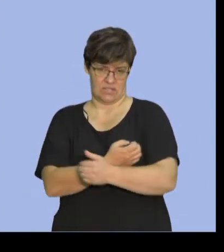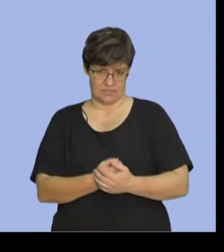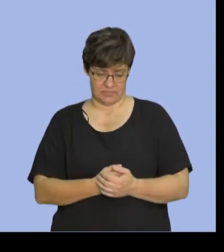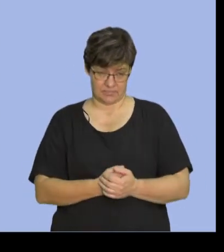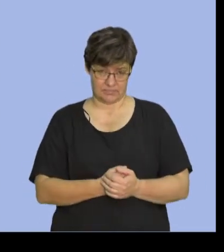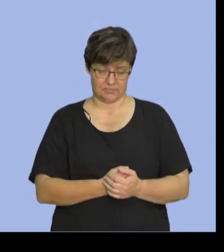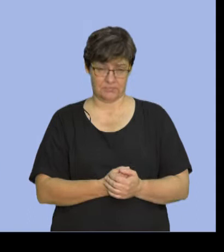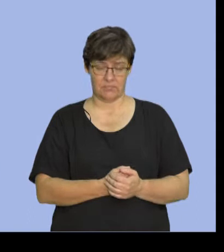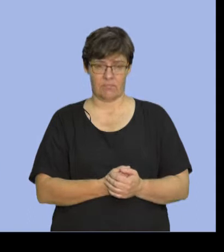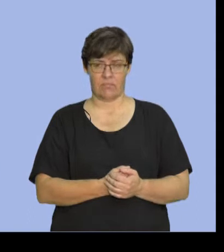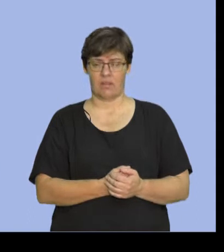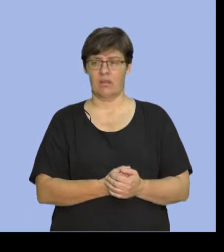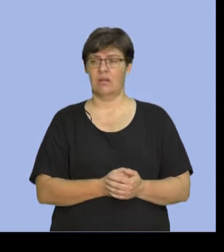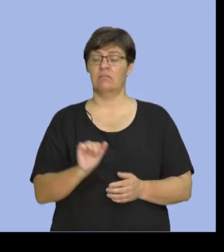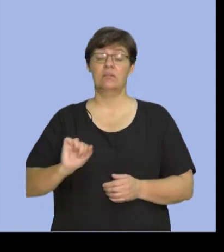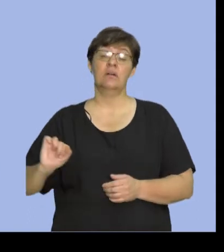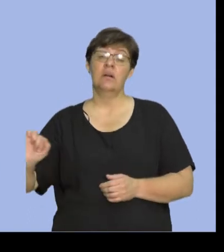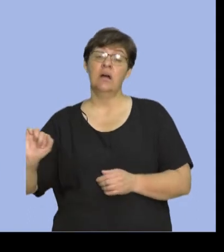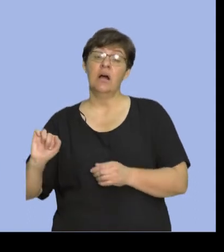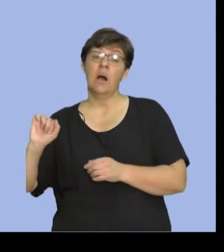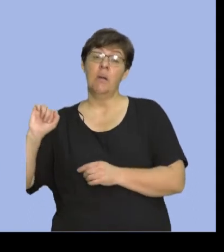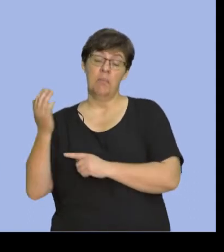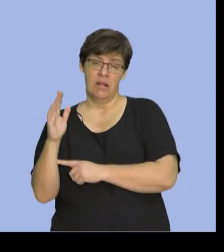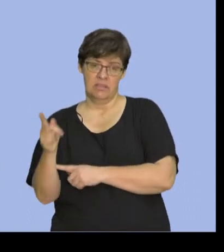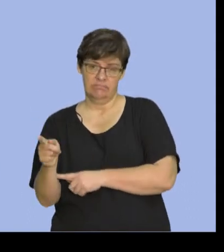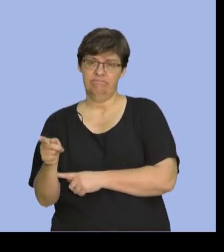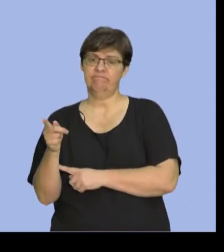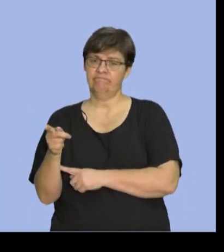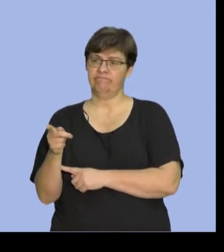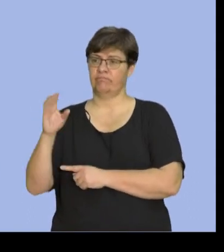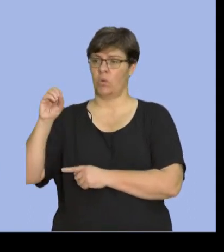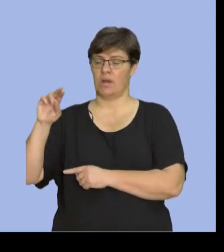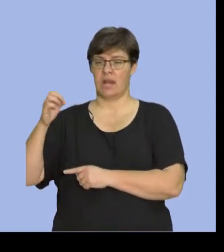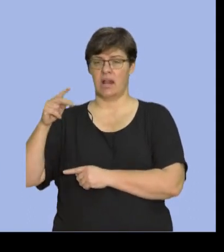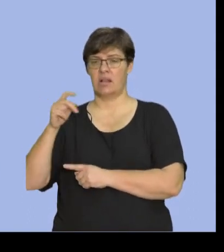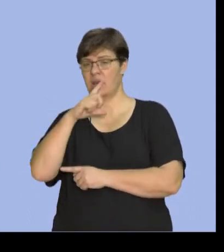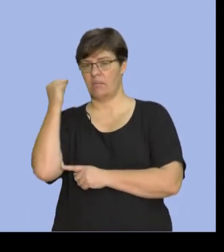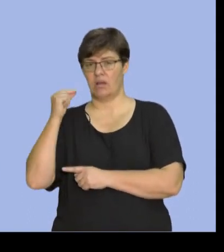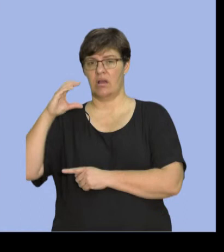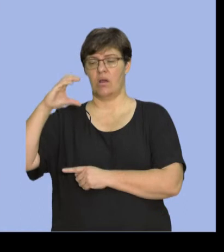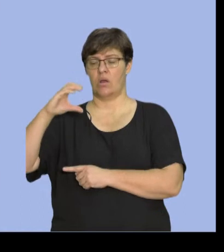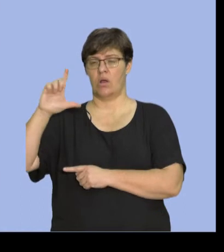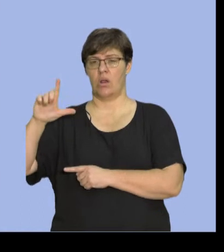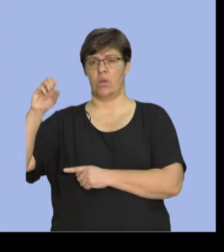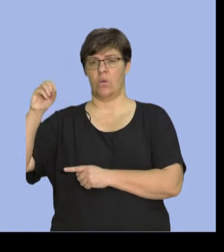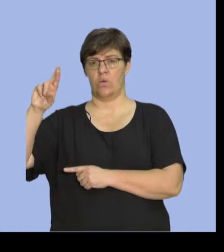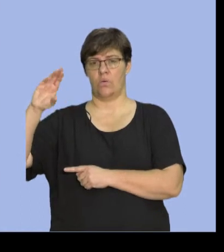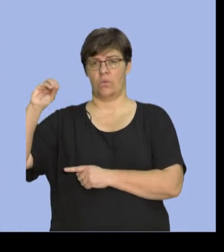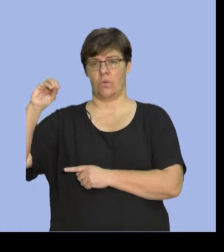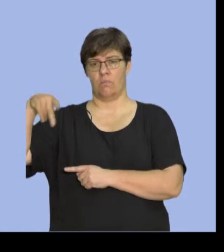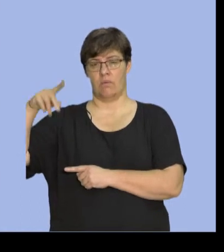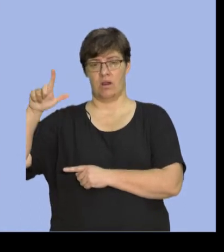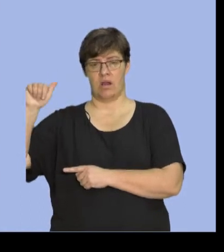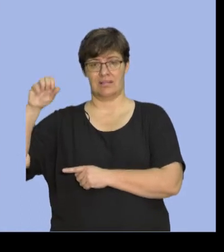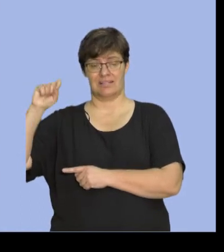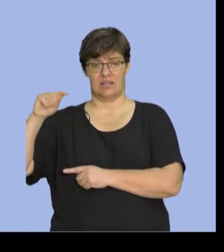respiration. What is unique to a plant cell would be the presence of organelles called the chloroplast, and these are crucial